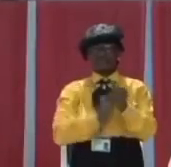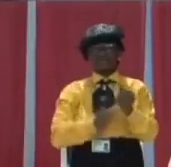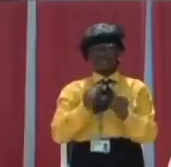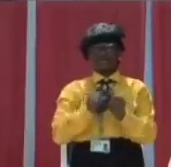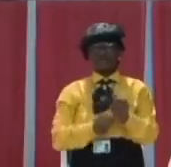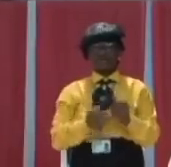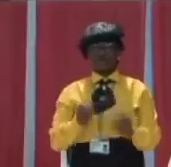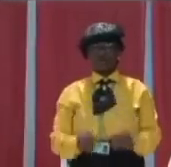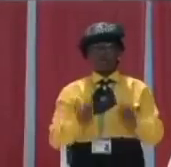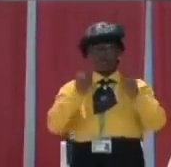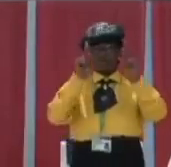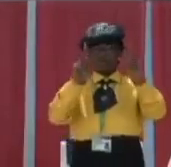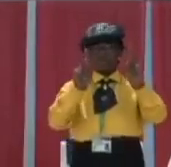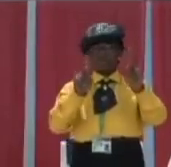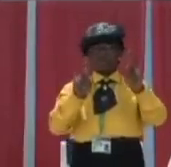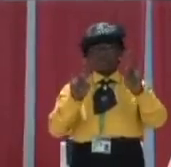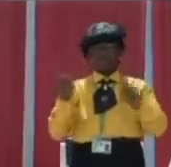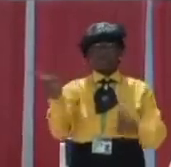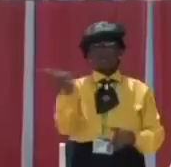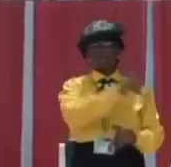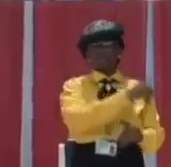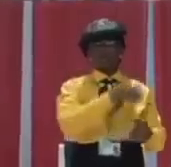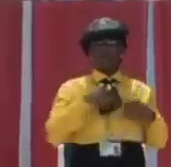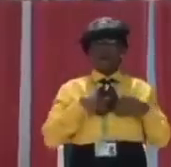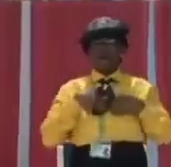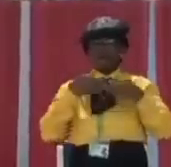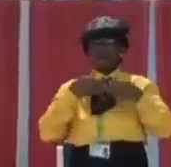Opportunity you have lost shall be restored to you.